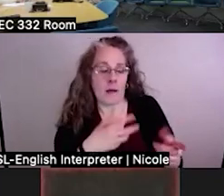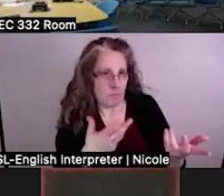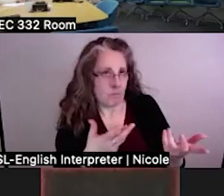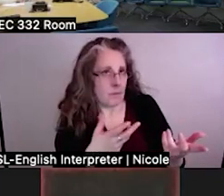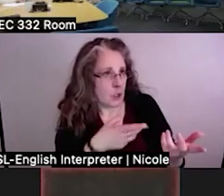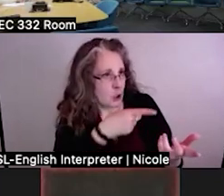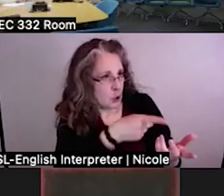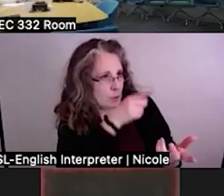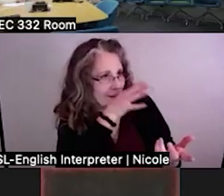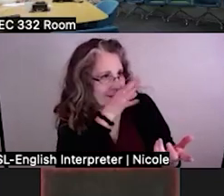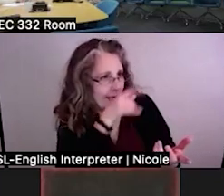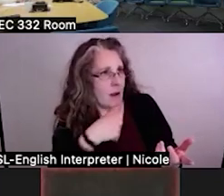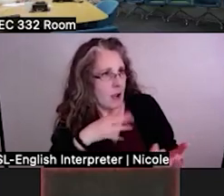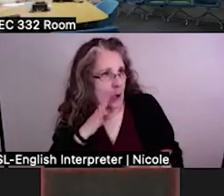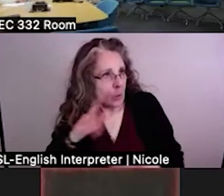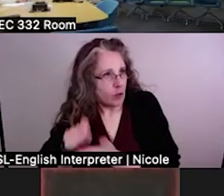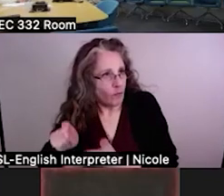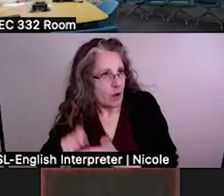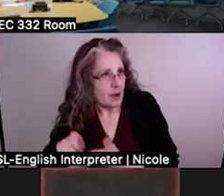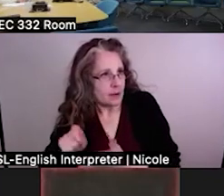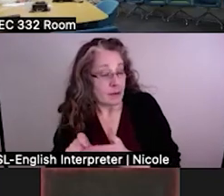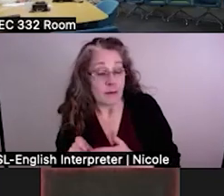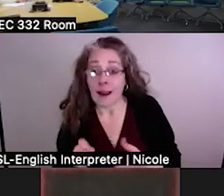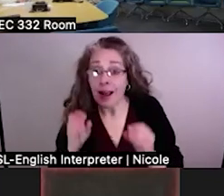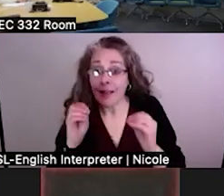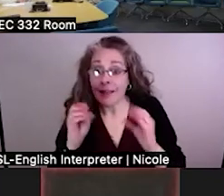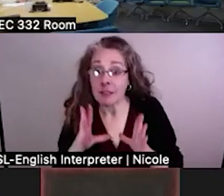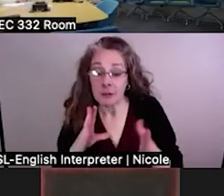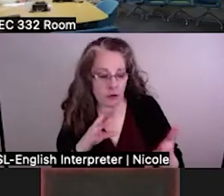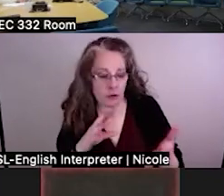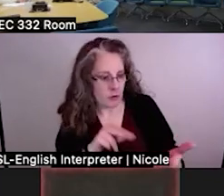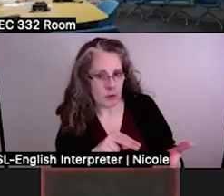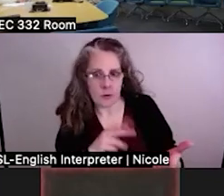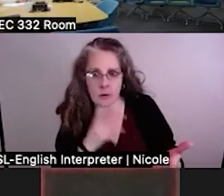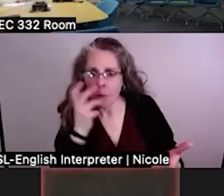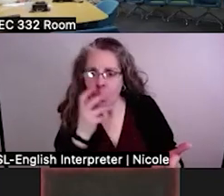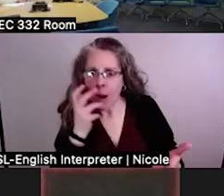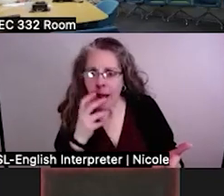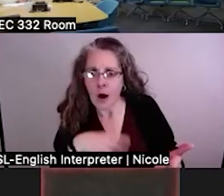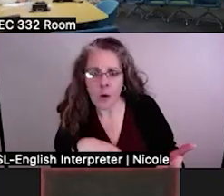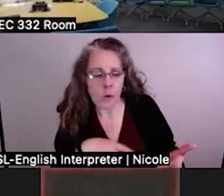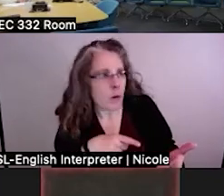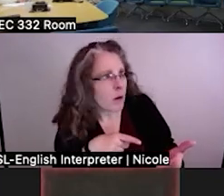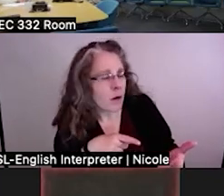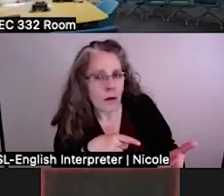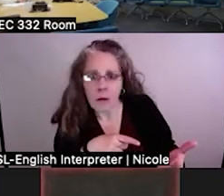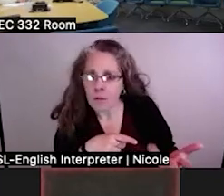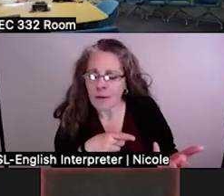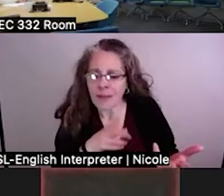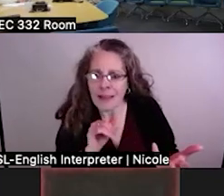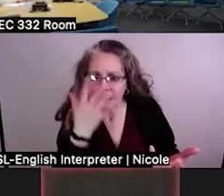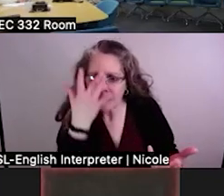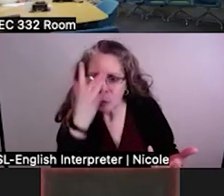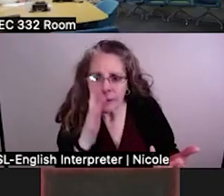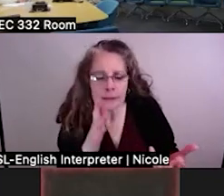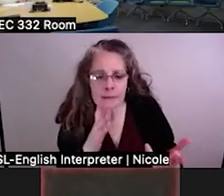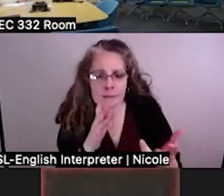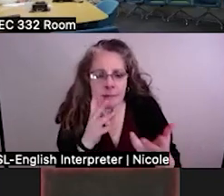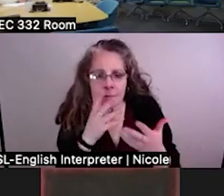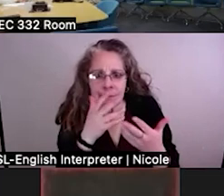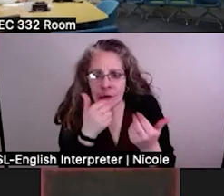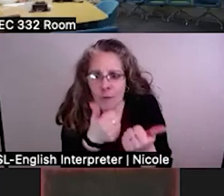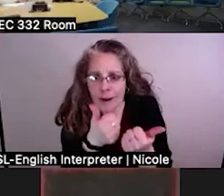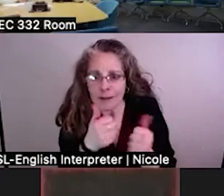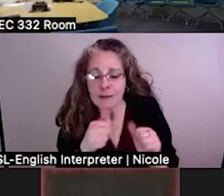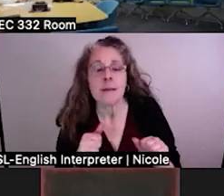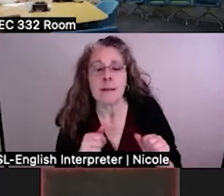20 years of teaching. But without that accommodation, they get a D in the class. So it's just, people have